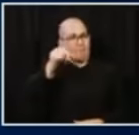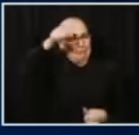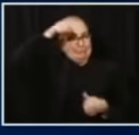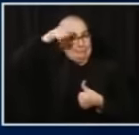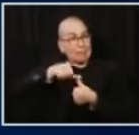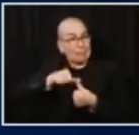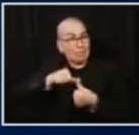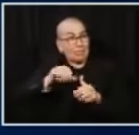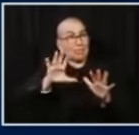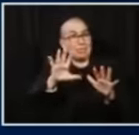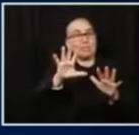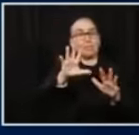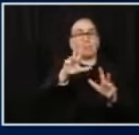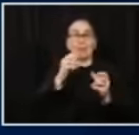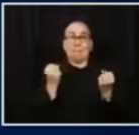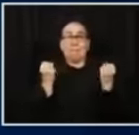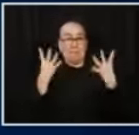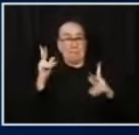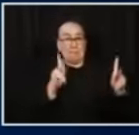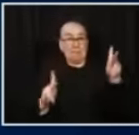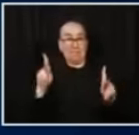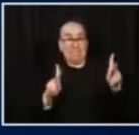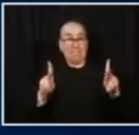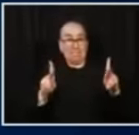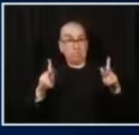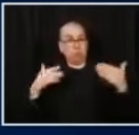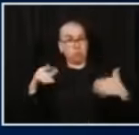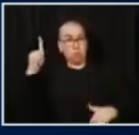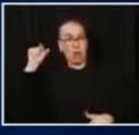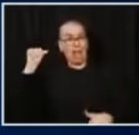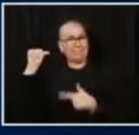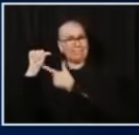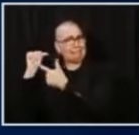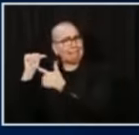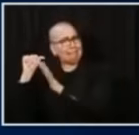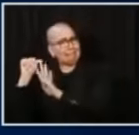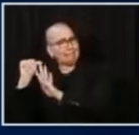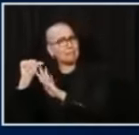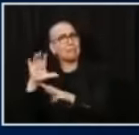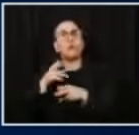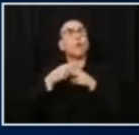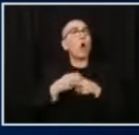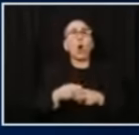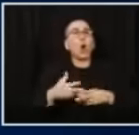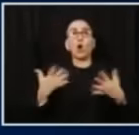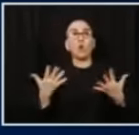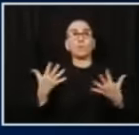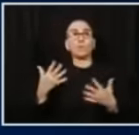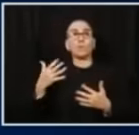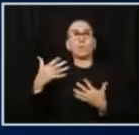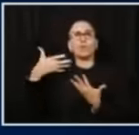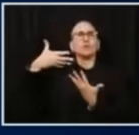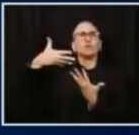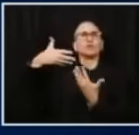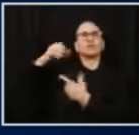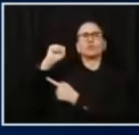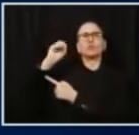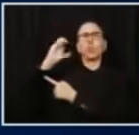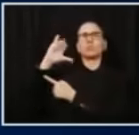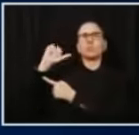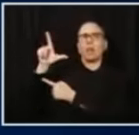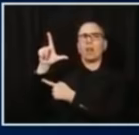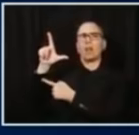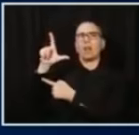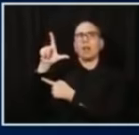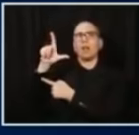that needed to be vaccinated, was something called a social vulnerability index. And that identifies communities that